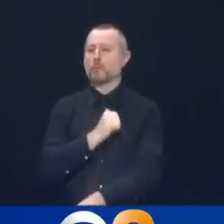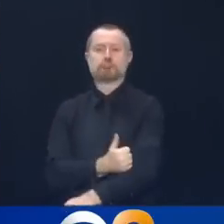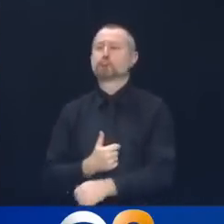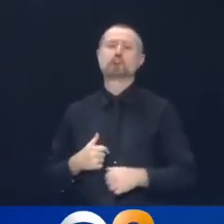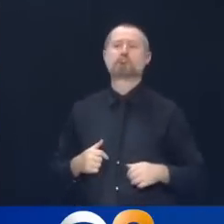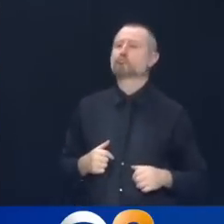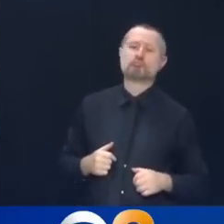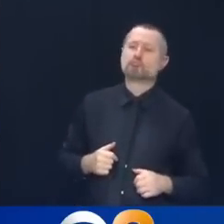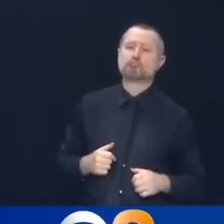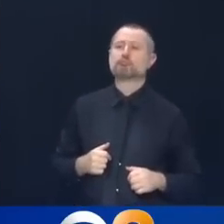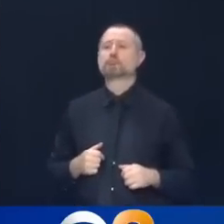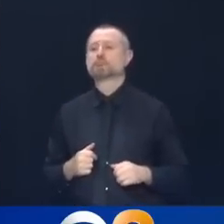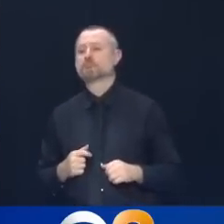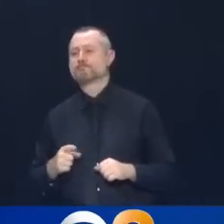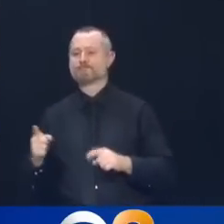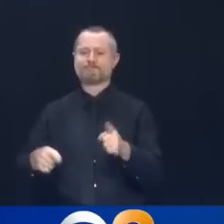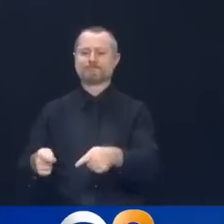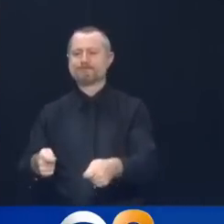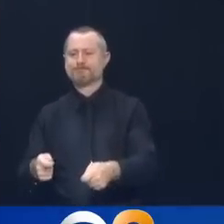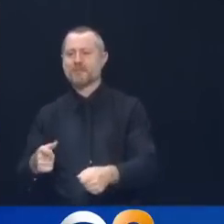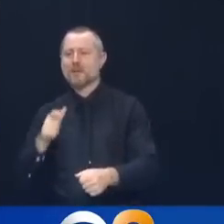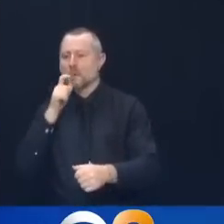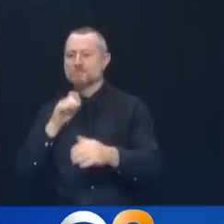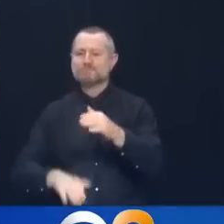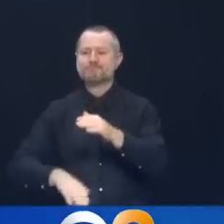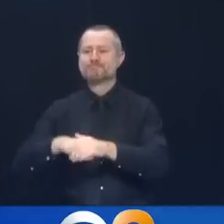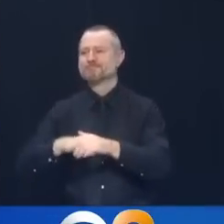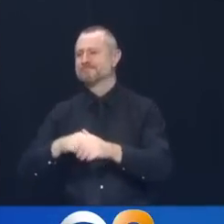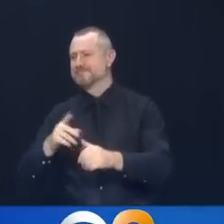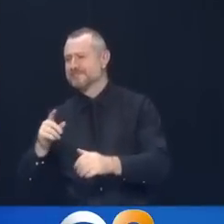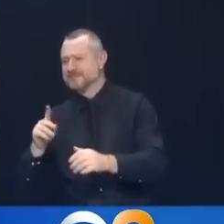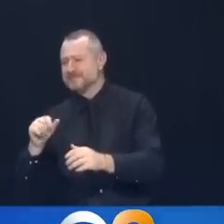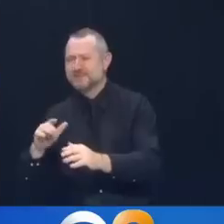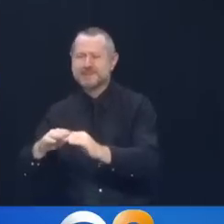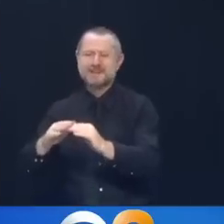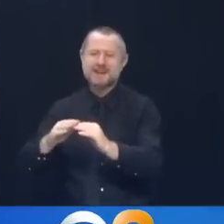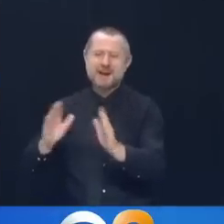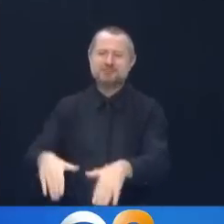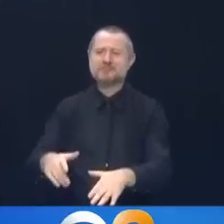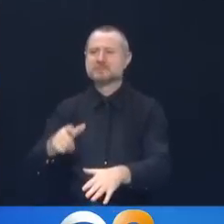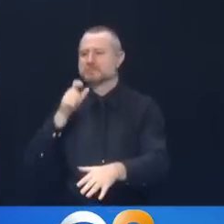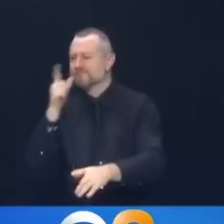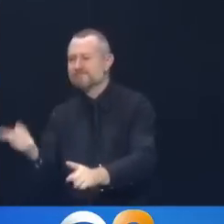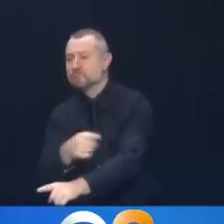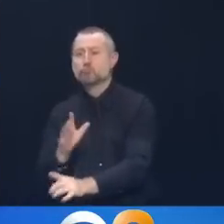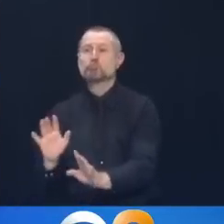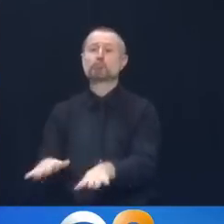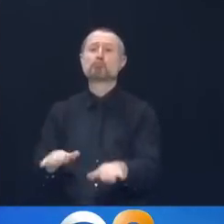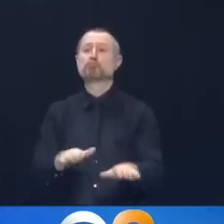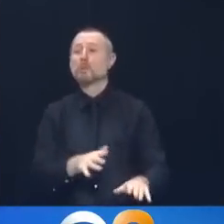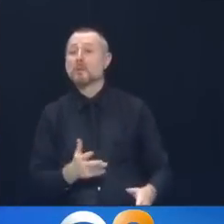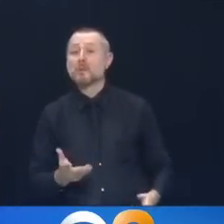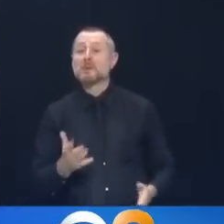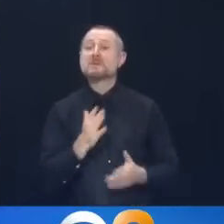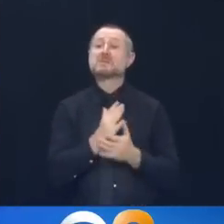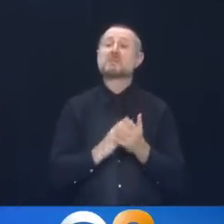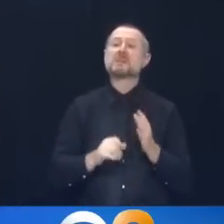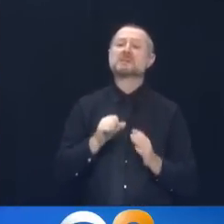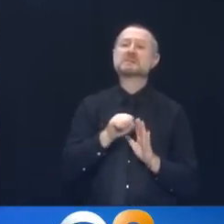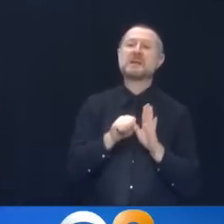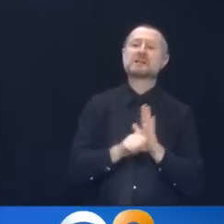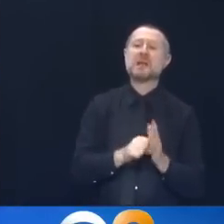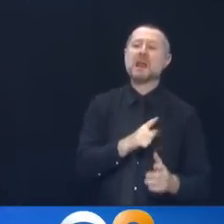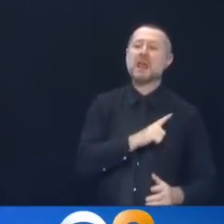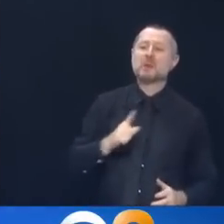And also on the issue of pay raises for the legislature and some state officials, they will not be getting them this year. I know your pay raise is kind